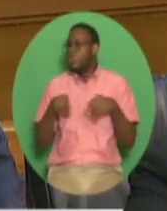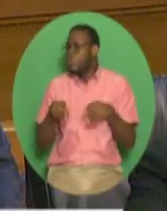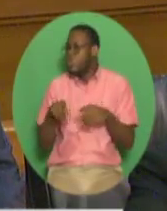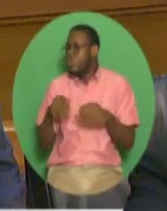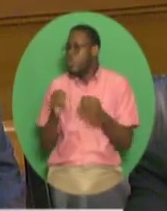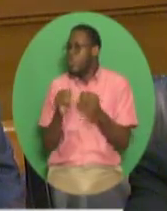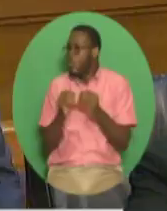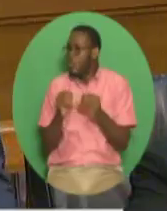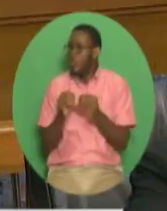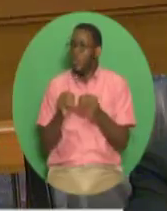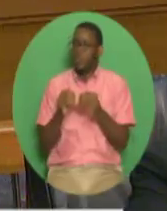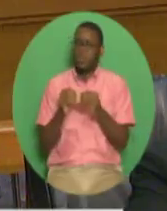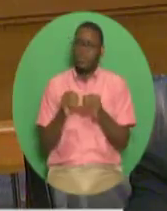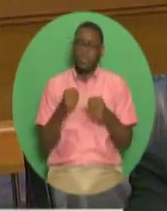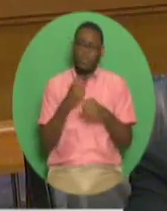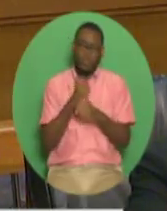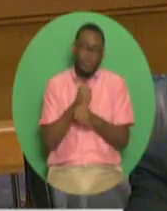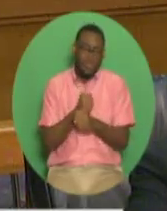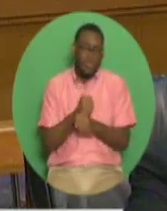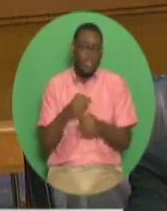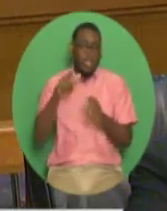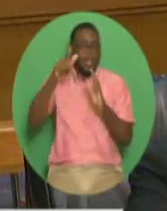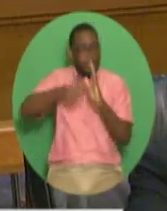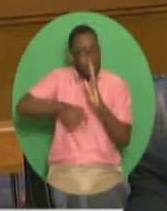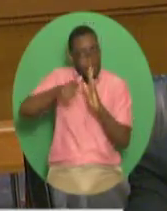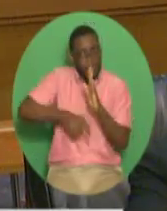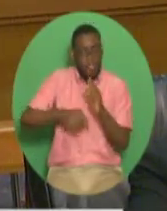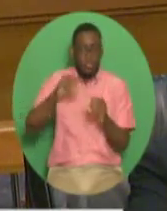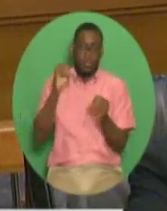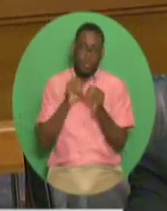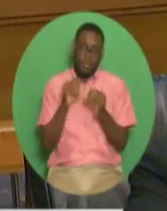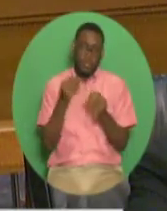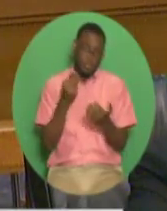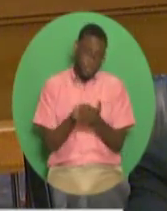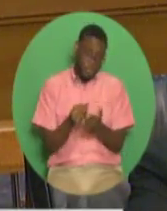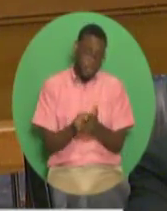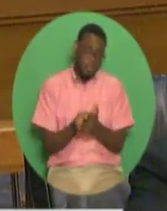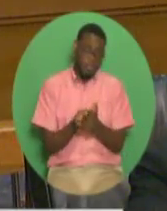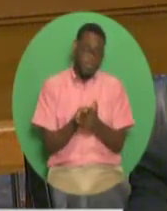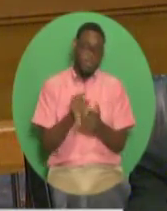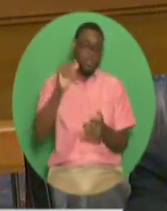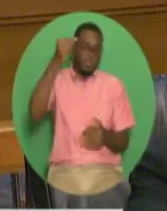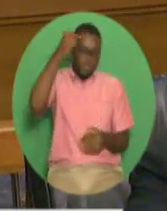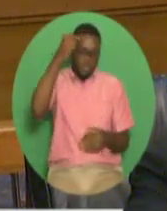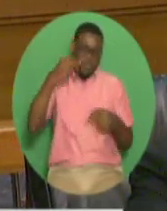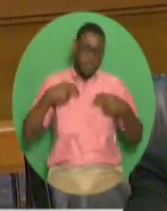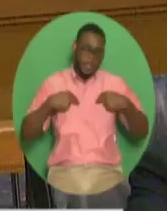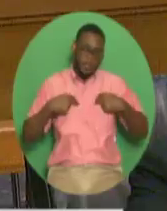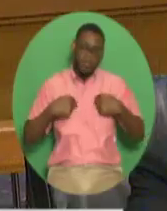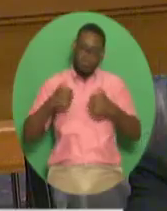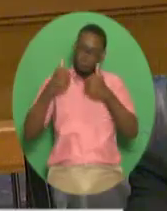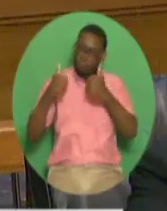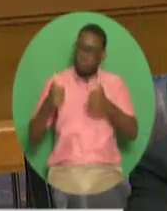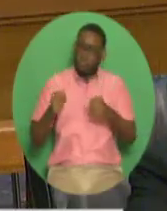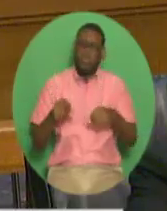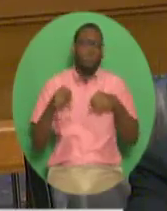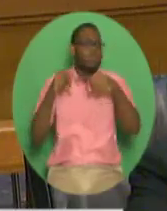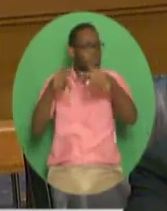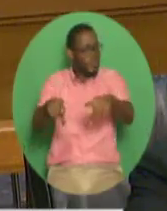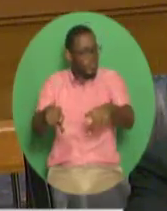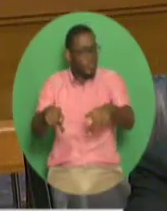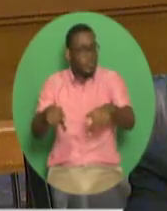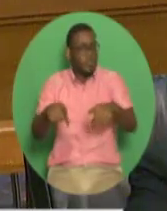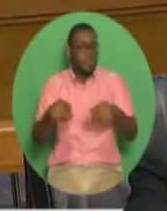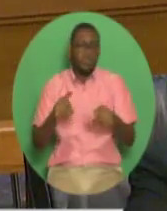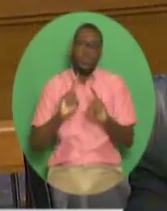the government has a golden opportunity in these difficult circumstances to take the bull by the horn to